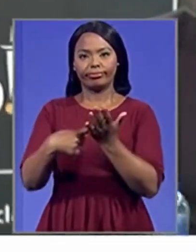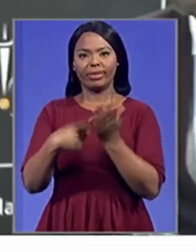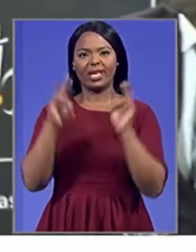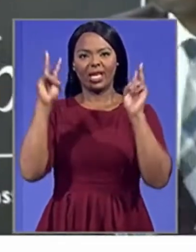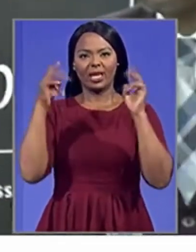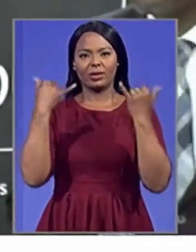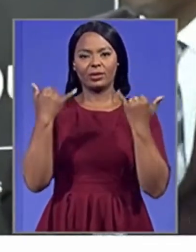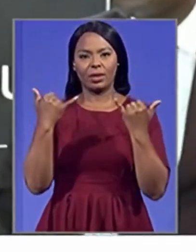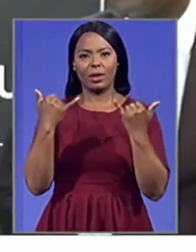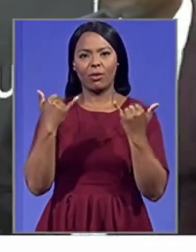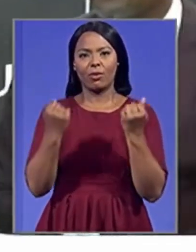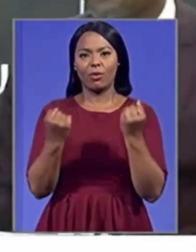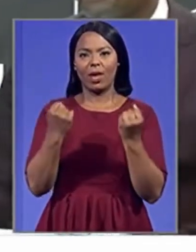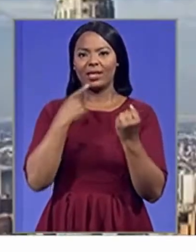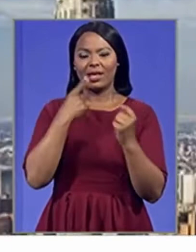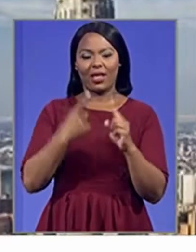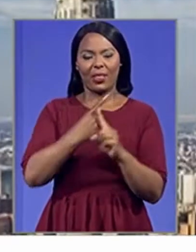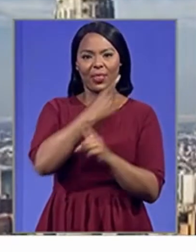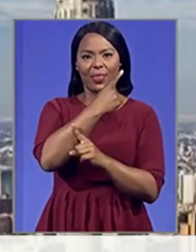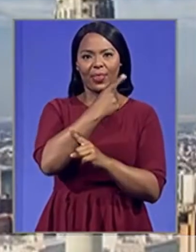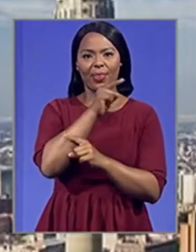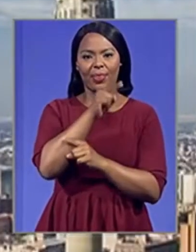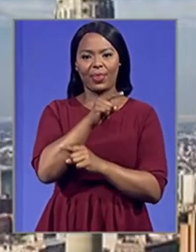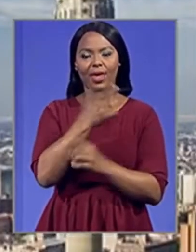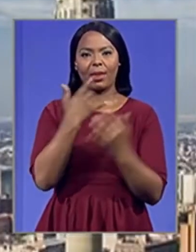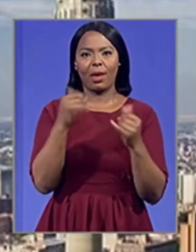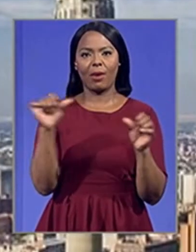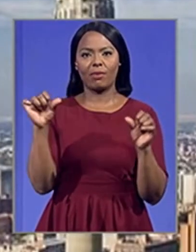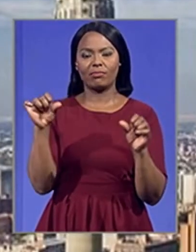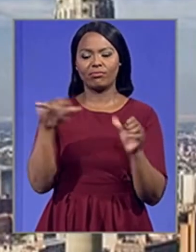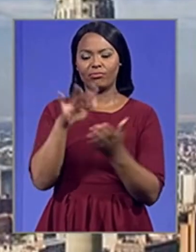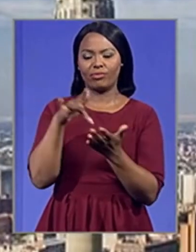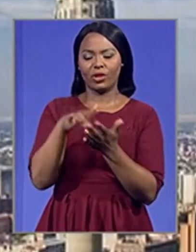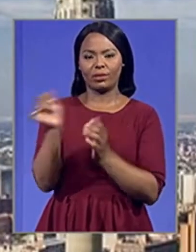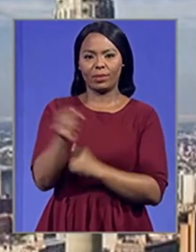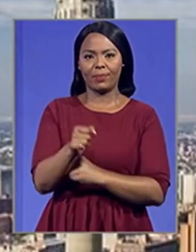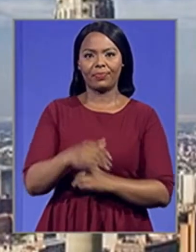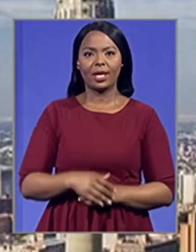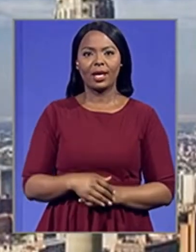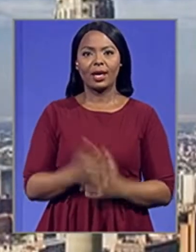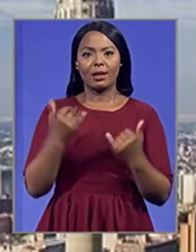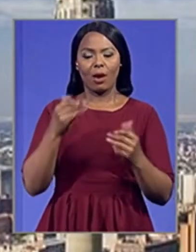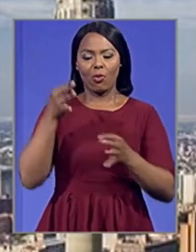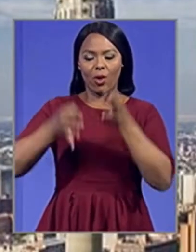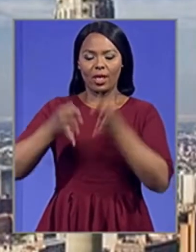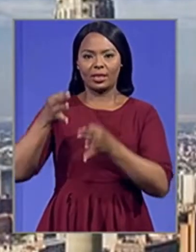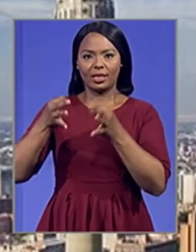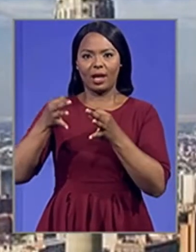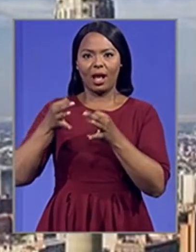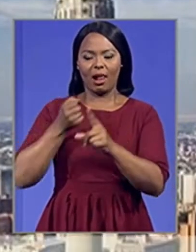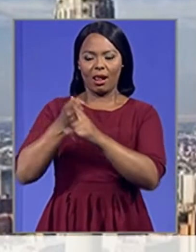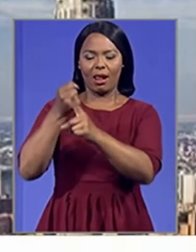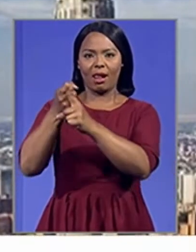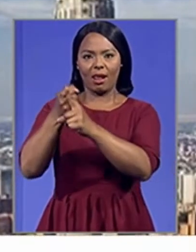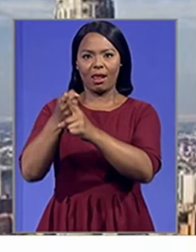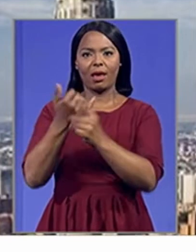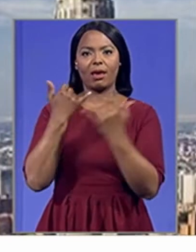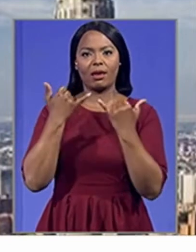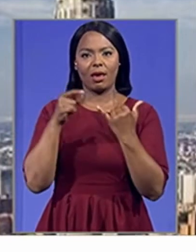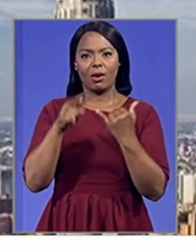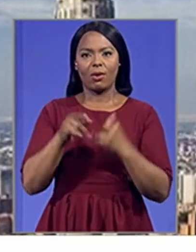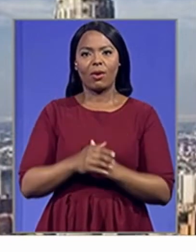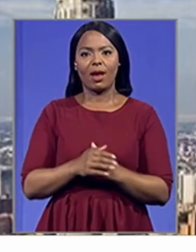Lekgotla e ne se molaong. We've won the legal battle, now we must fight the political battle. We will be fighting together with